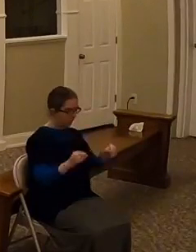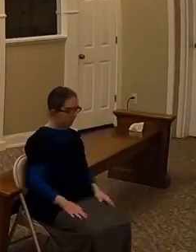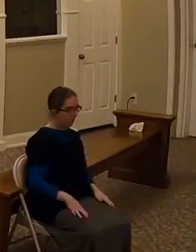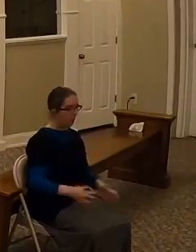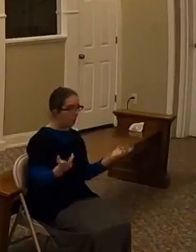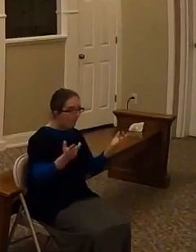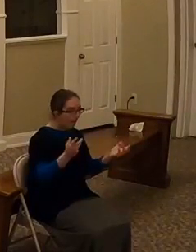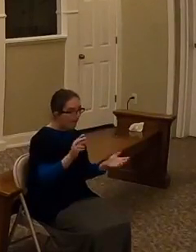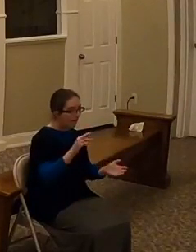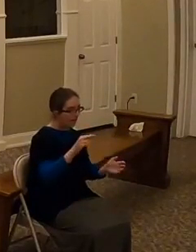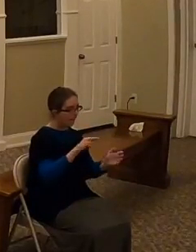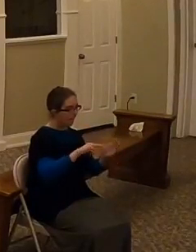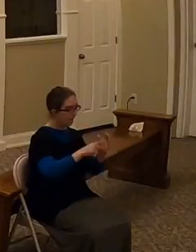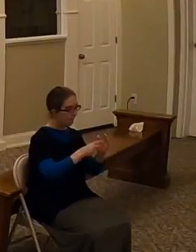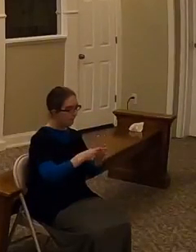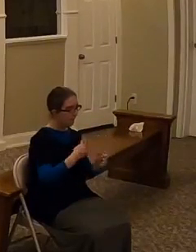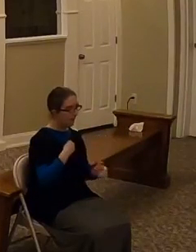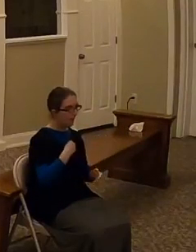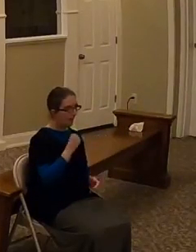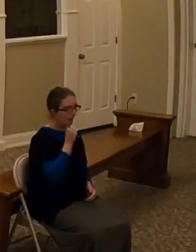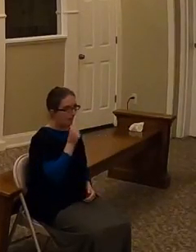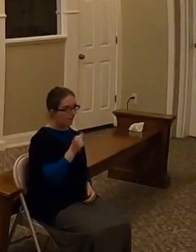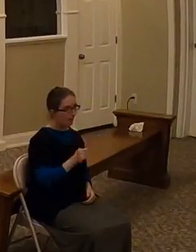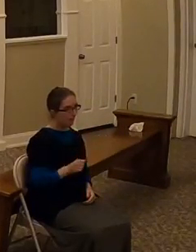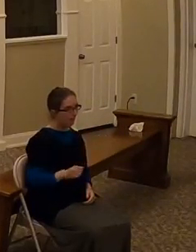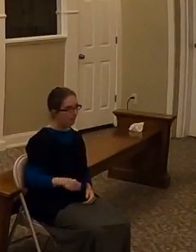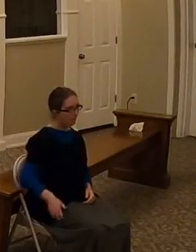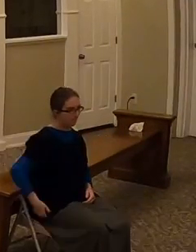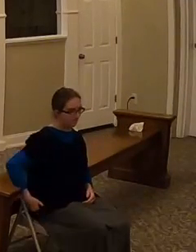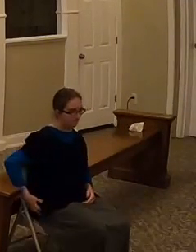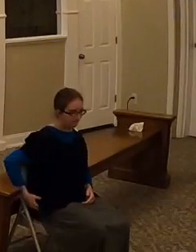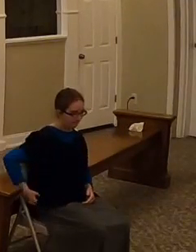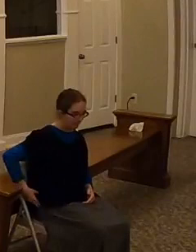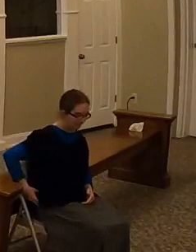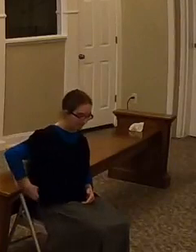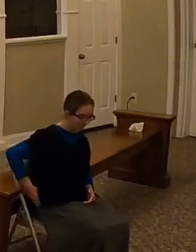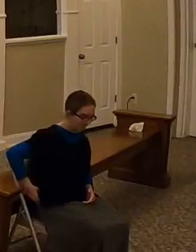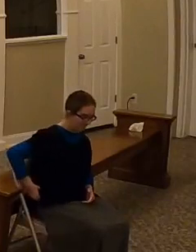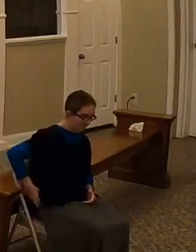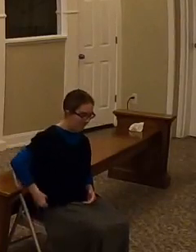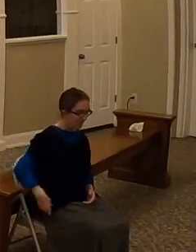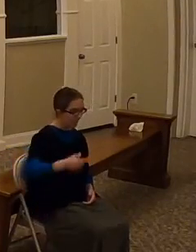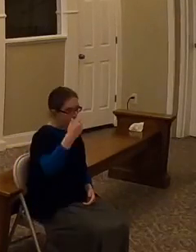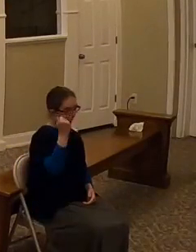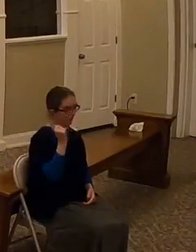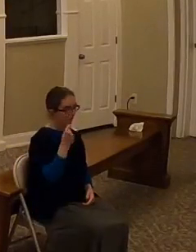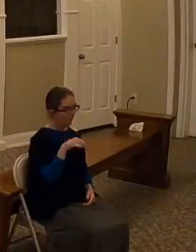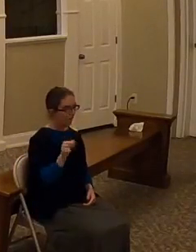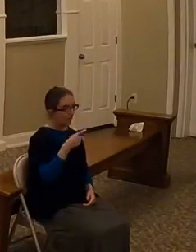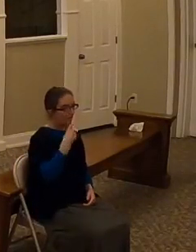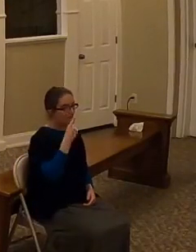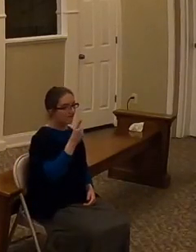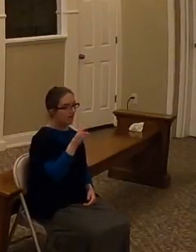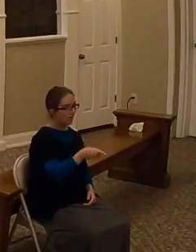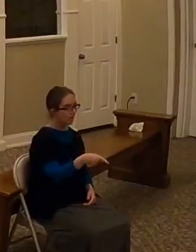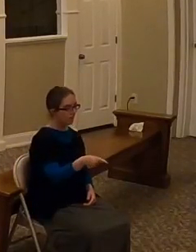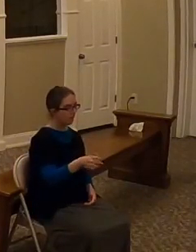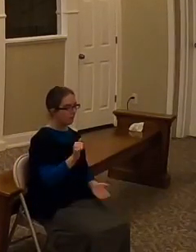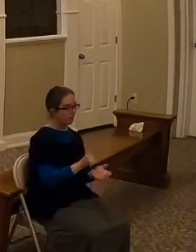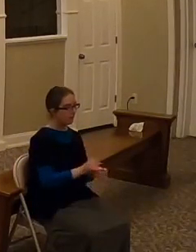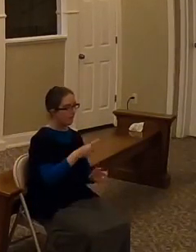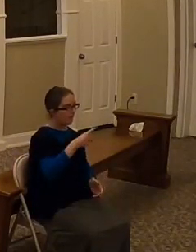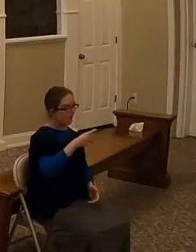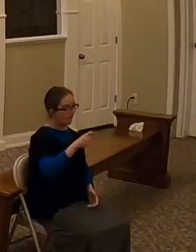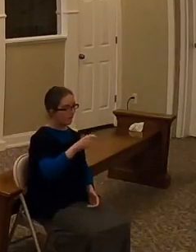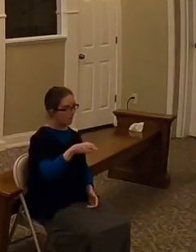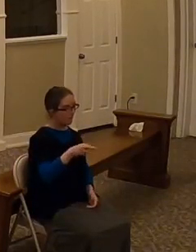What do you mean? Now, I'm not getting on anybody's religion. I just want you to understand something. Because they tell you that